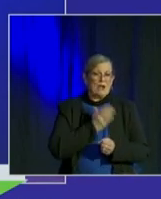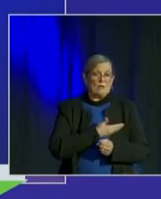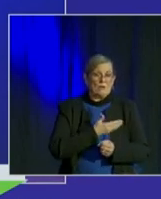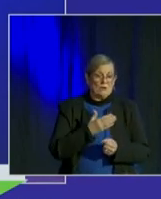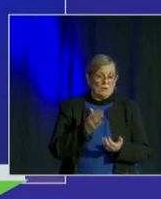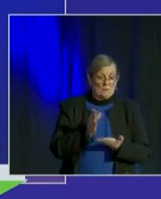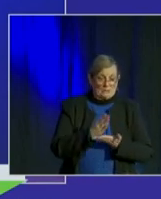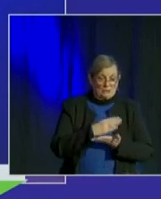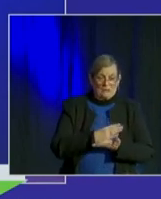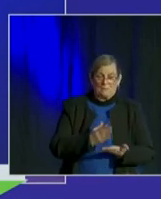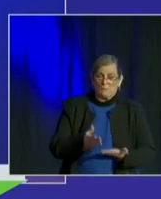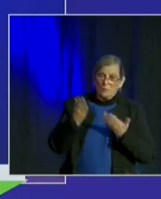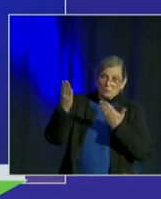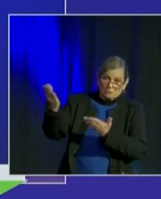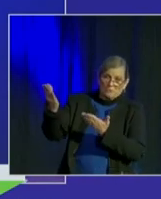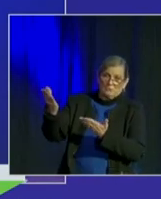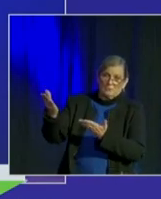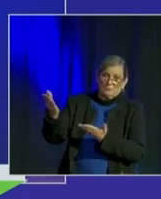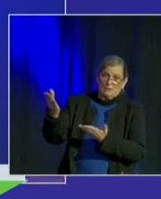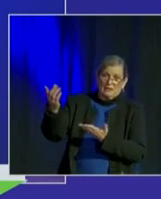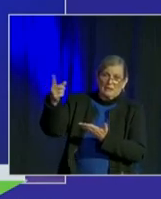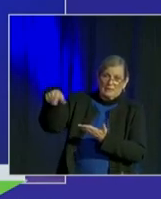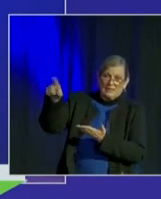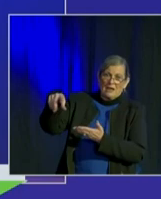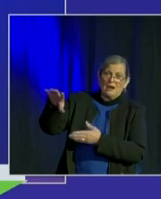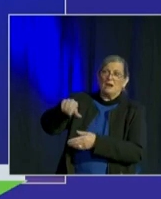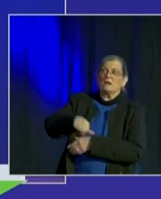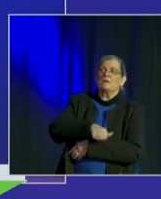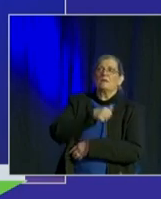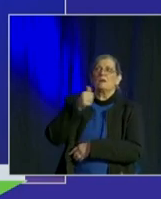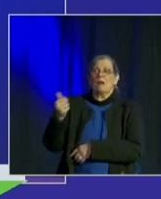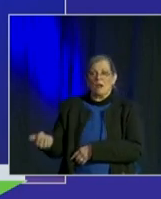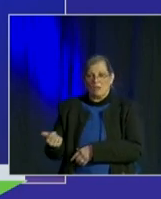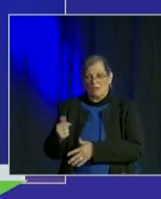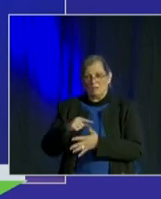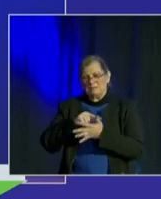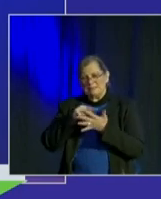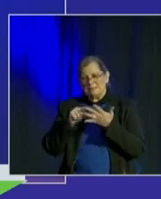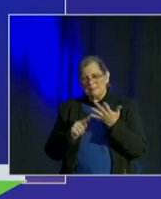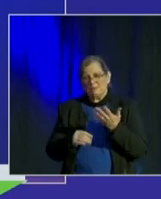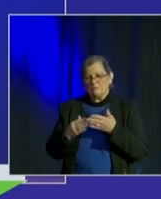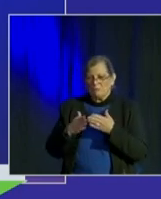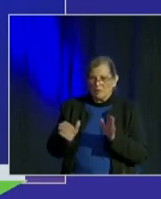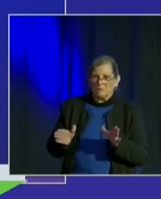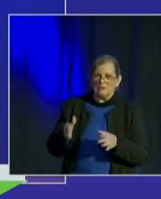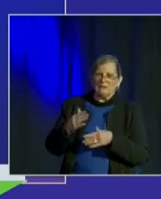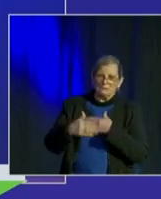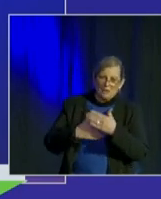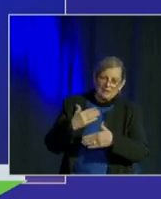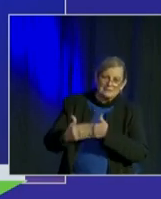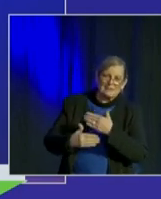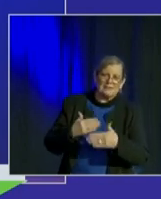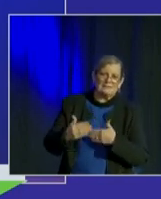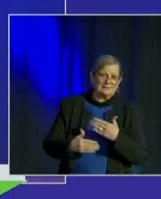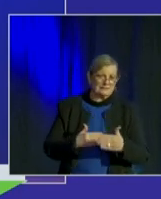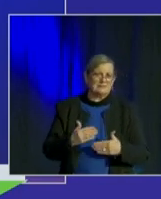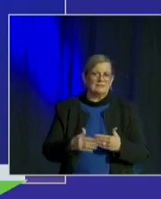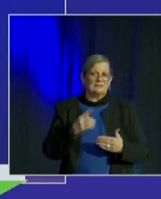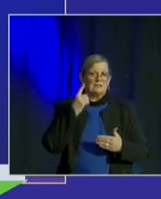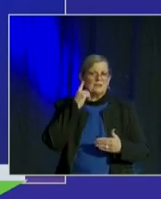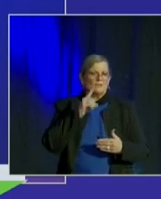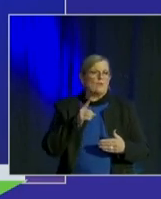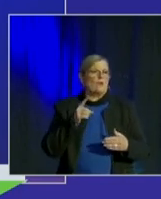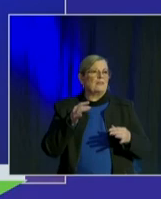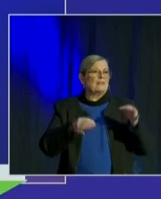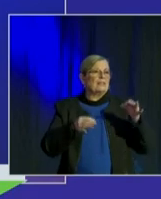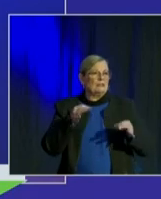will engage in yet another public engagement process in the form of hearings. And at the